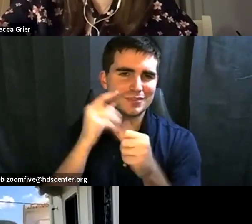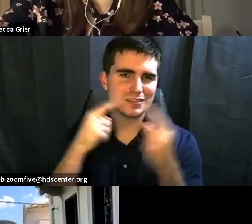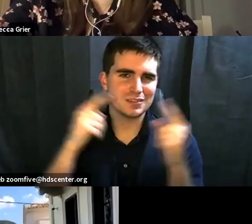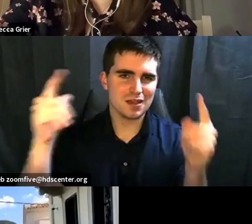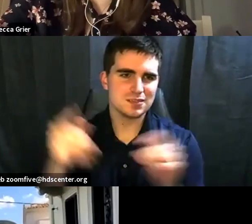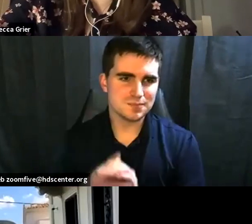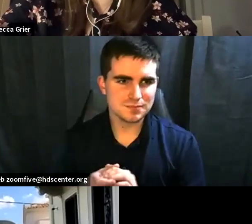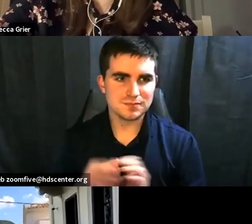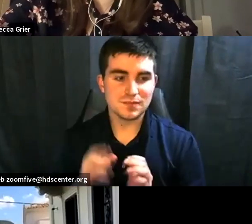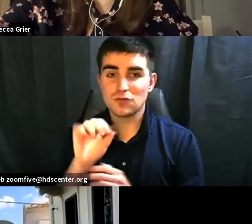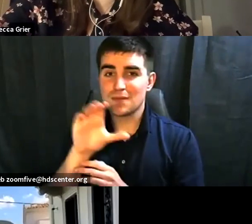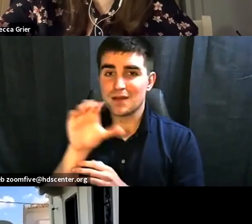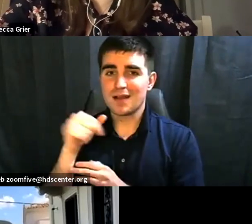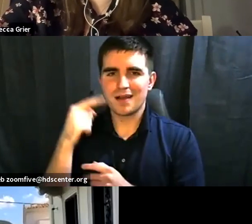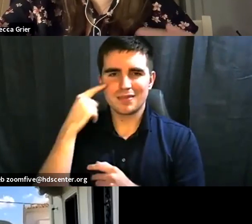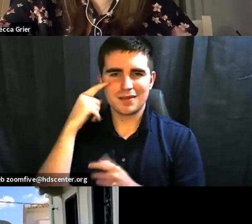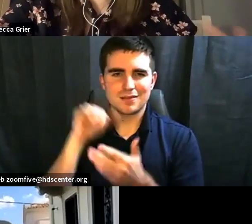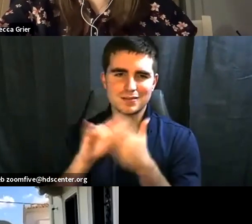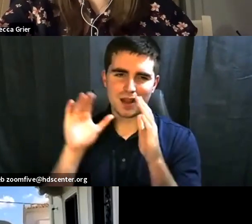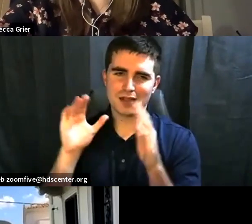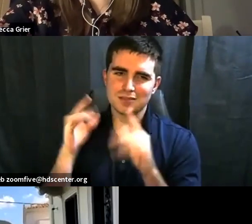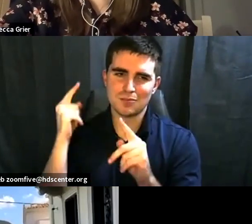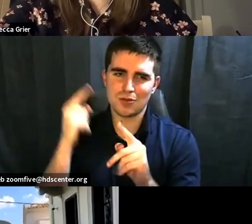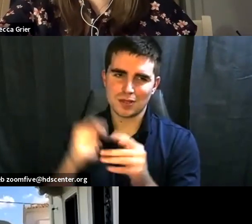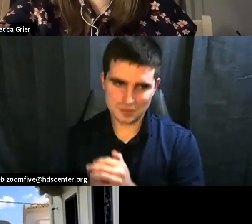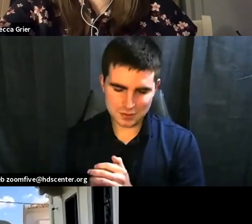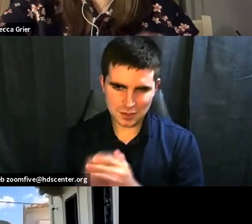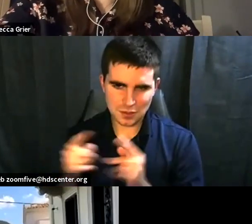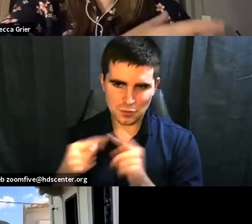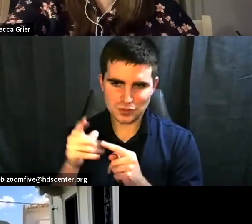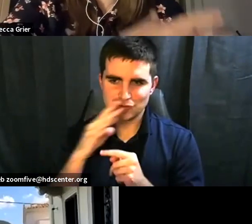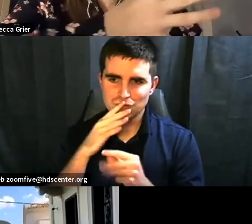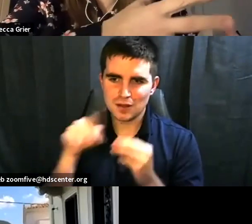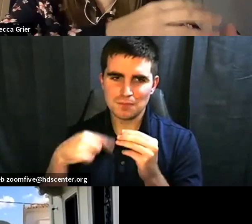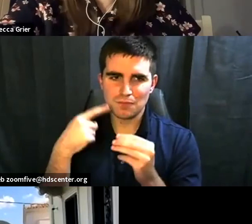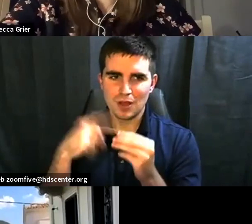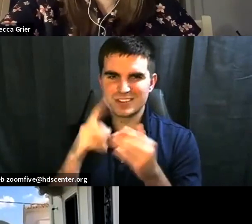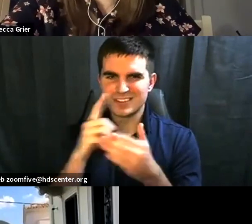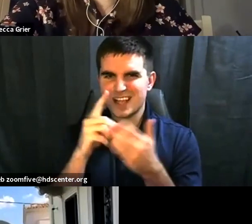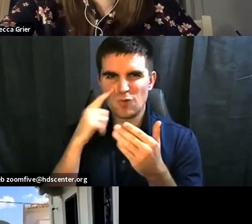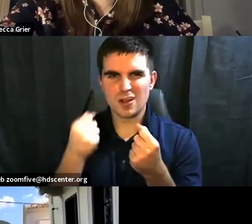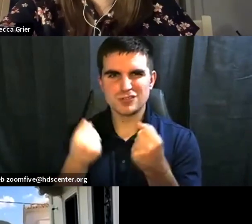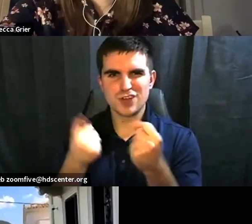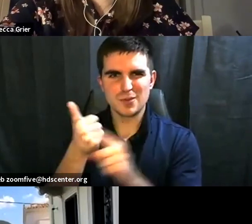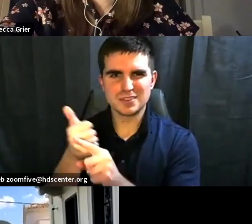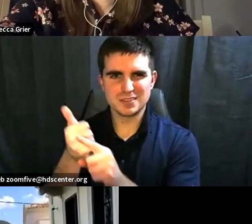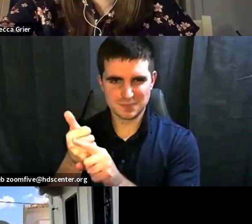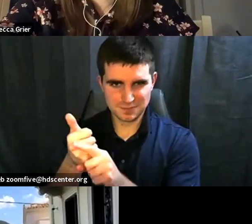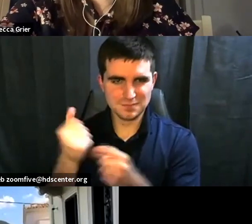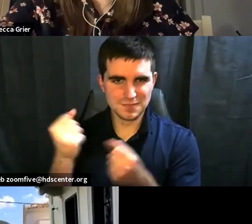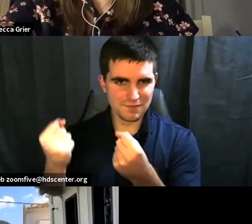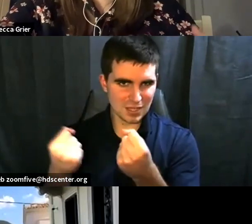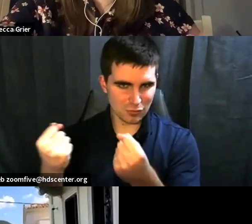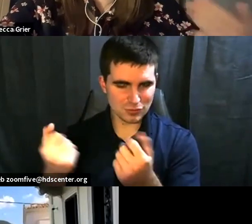I think that's an excellent point. That I mean, when you're talking about the design of autonomous vehicles moving forward to make them